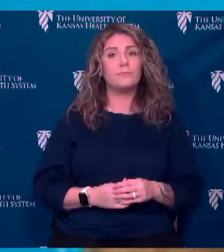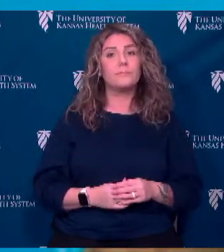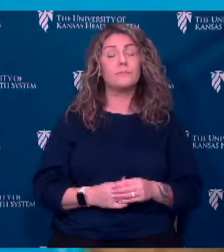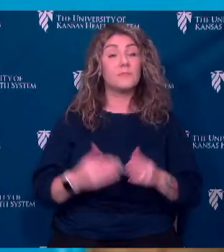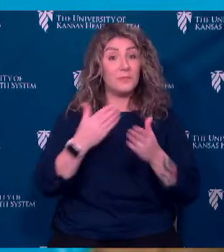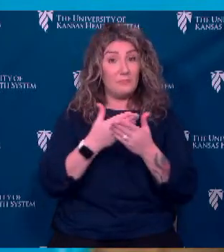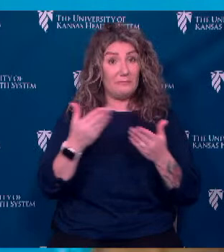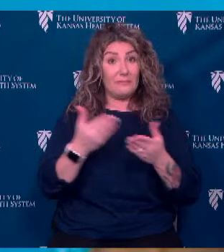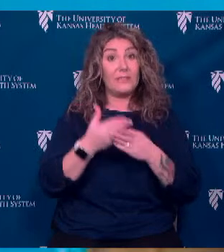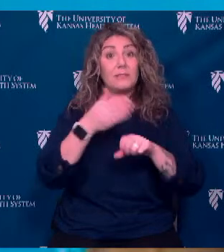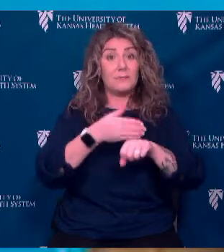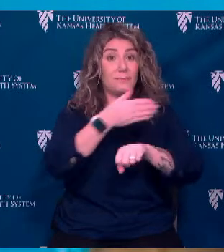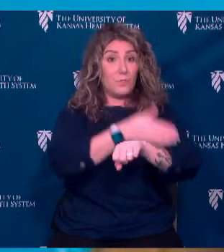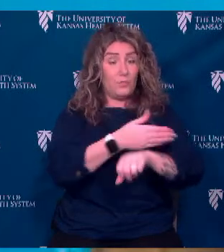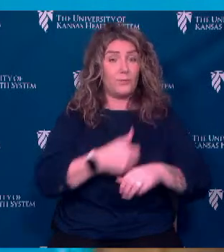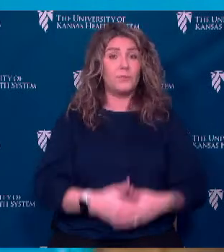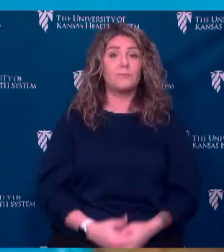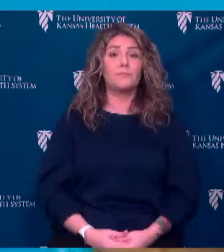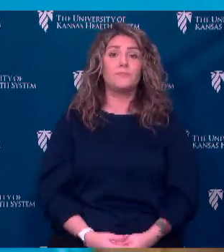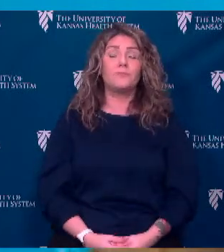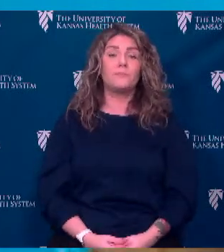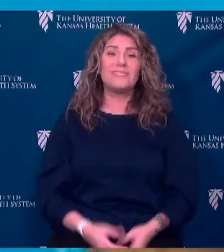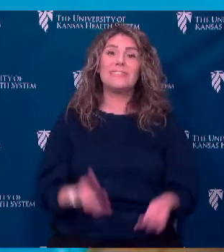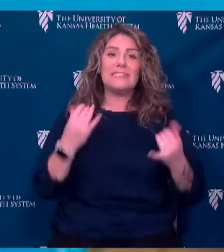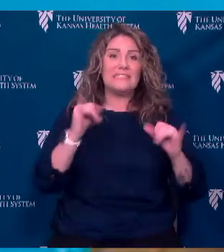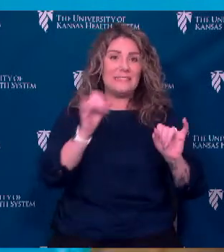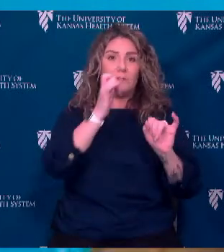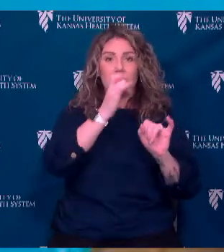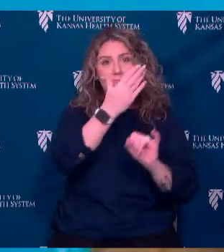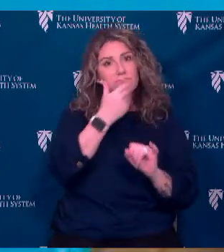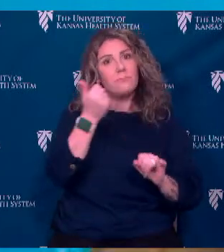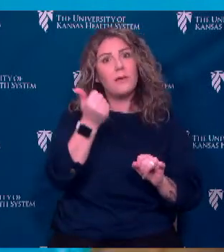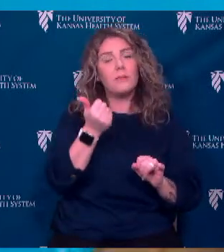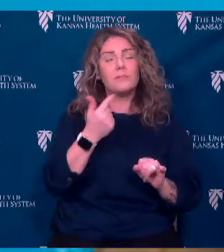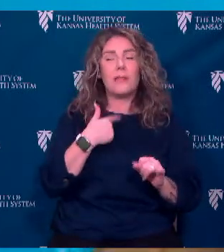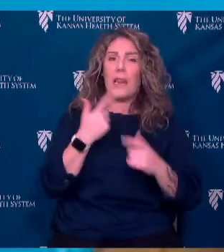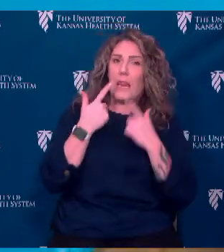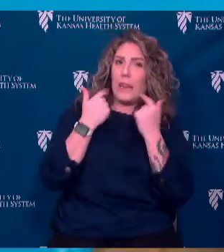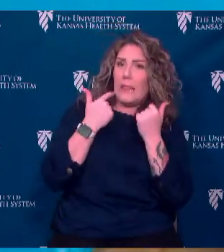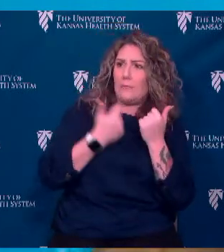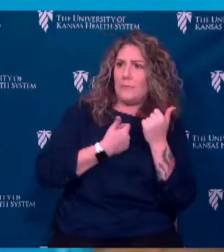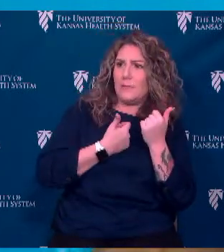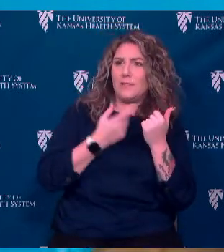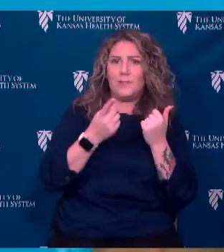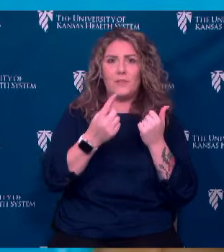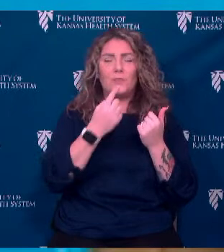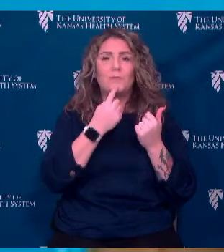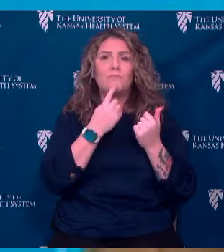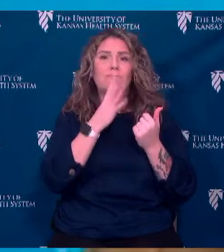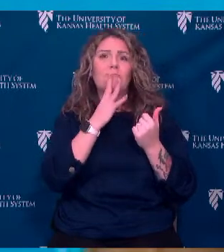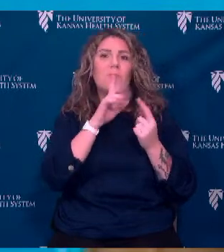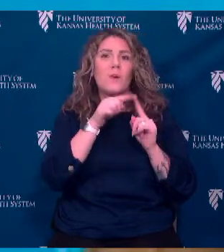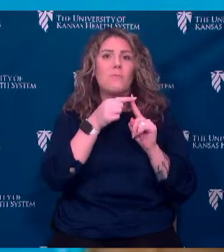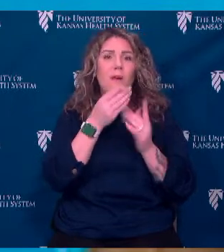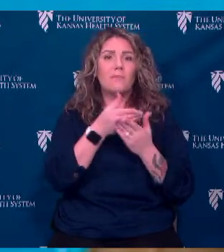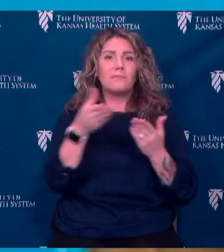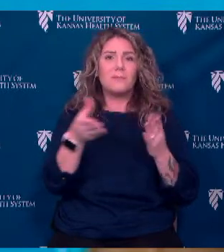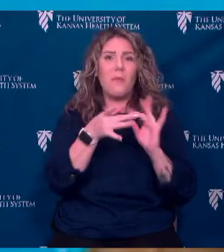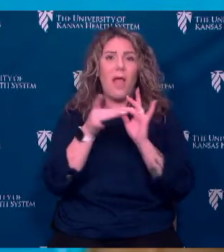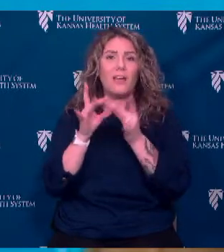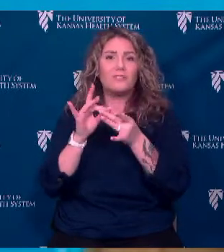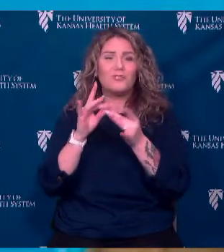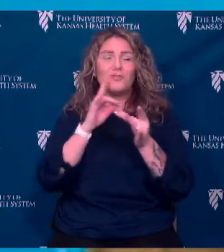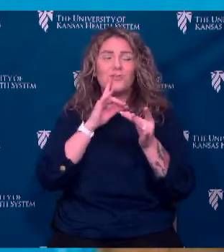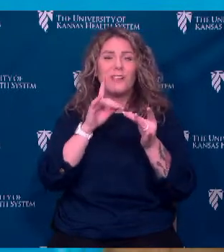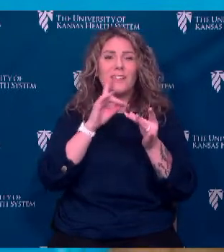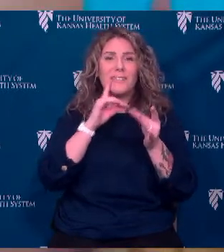are improving. They're still not there. I was laughing to myself when you were talking about supply chain issues. My favorite supply